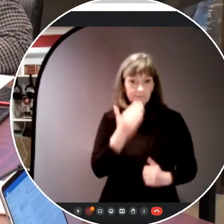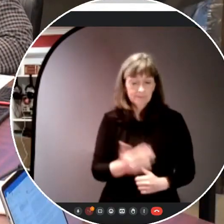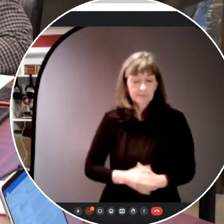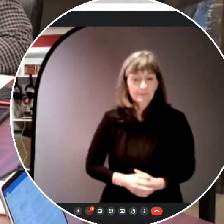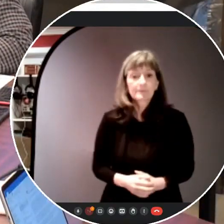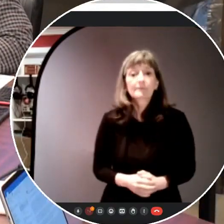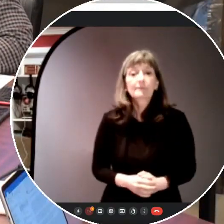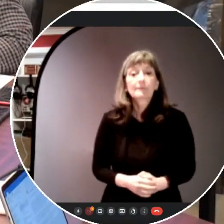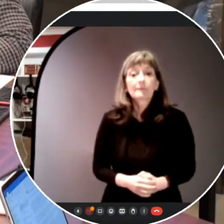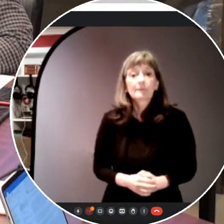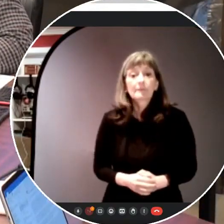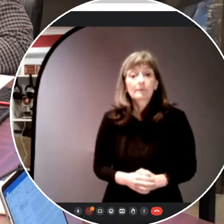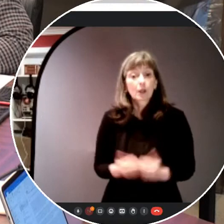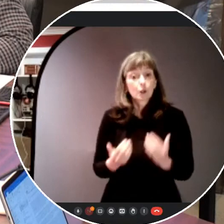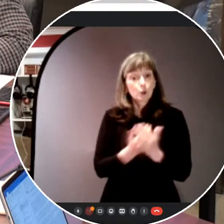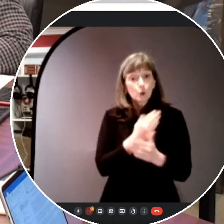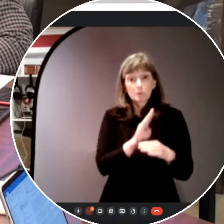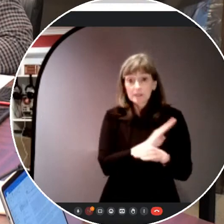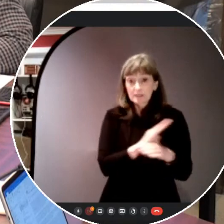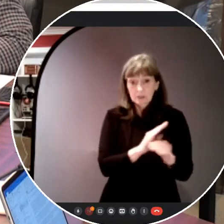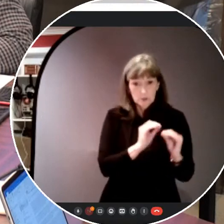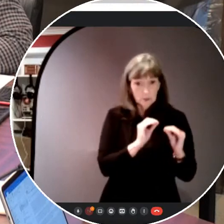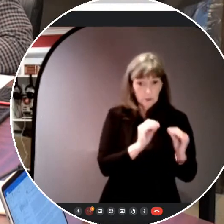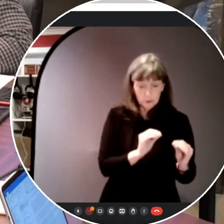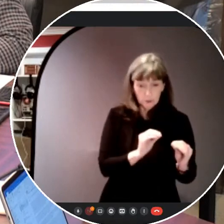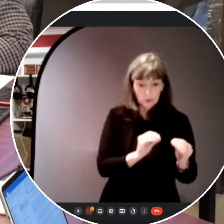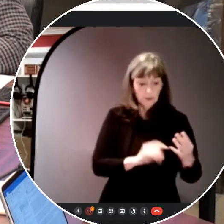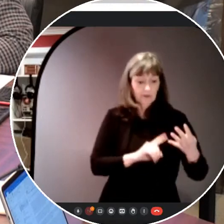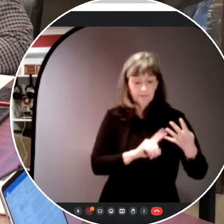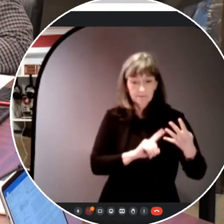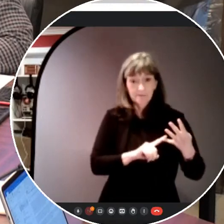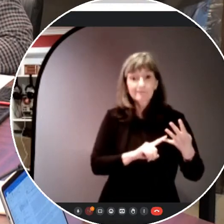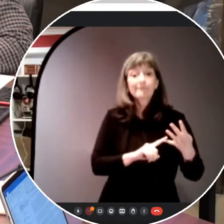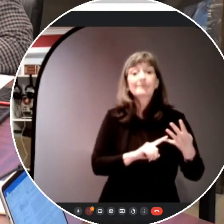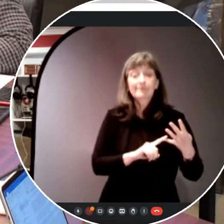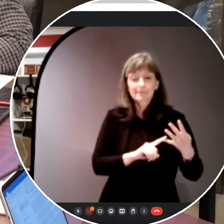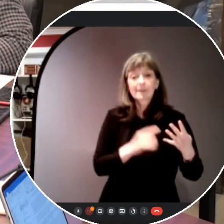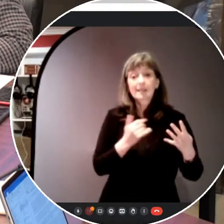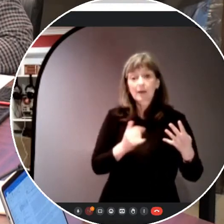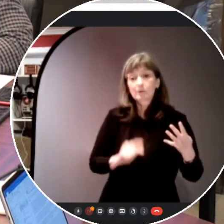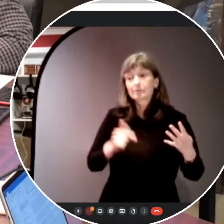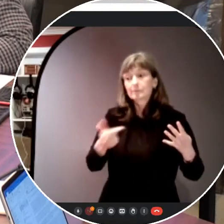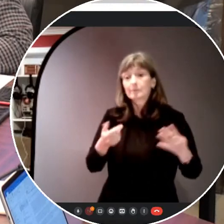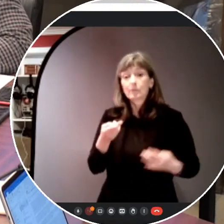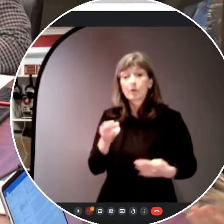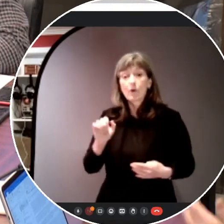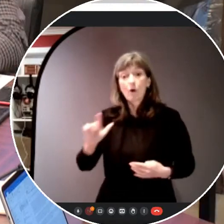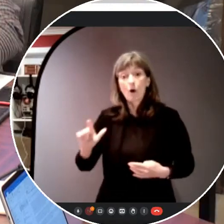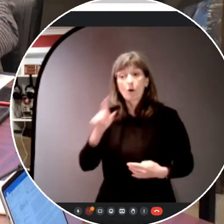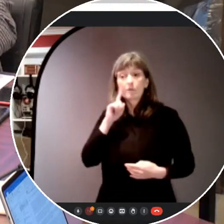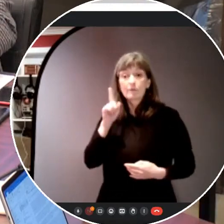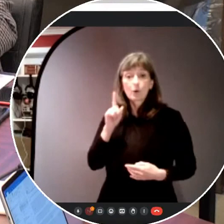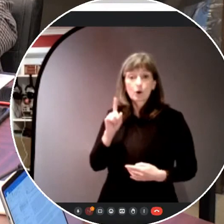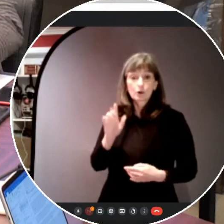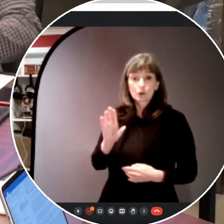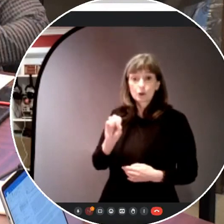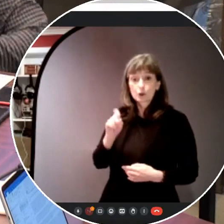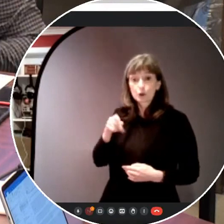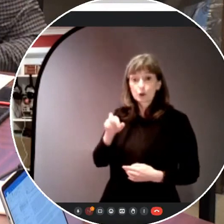As we have no new business arising, which is our fourth item agenda, I'll now turn it over to Mr. Hall for the superintendent's report.